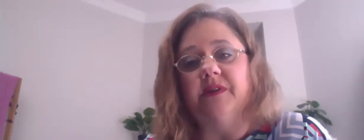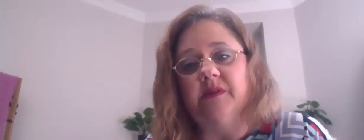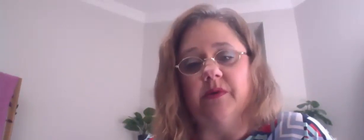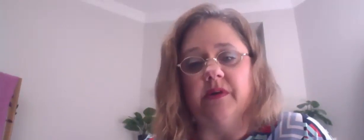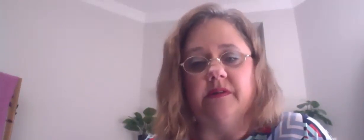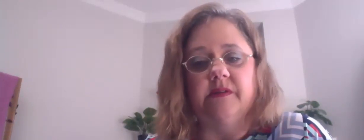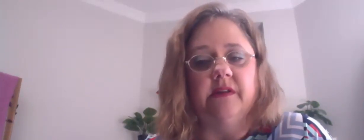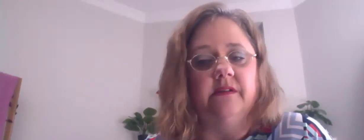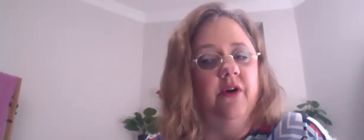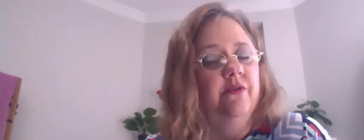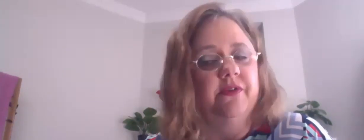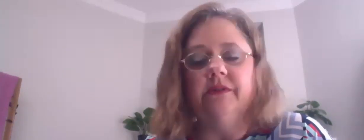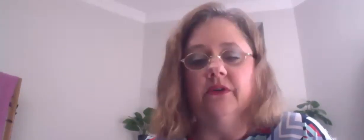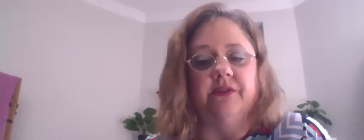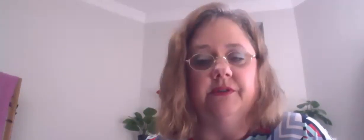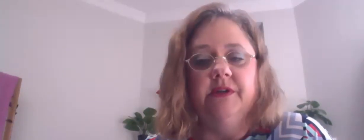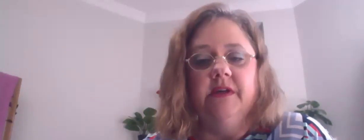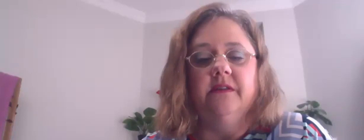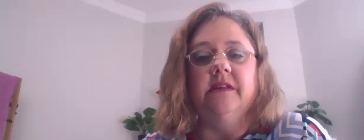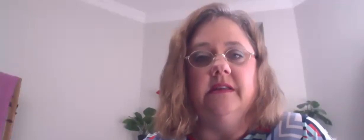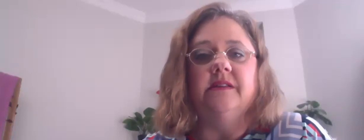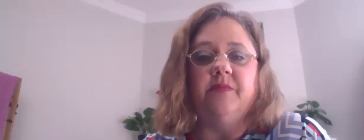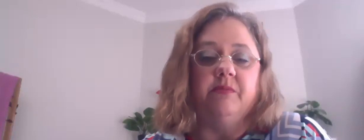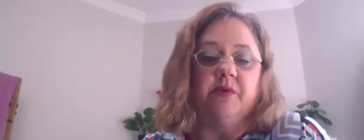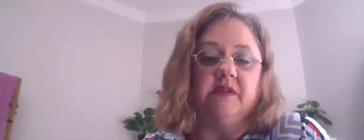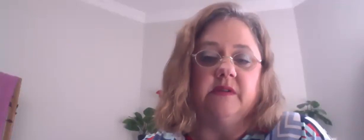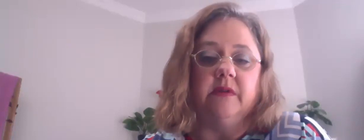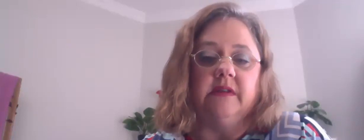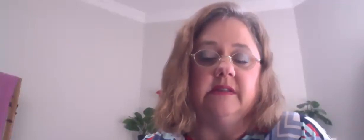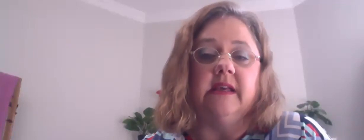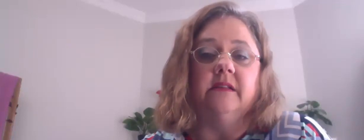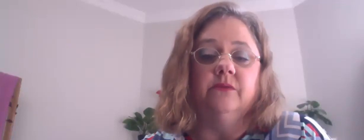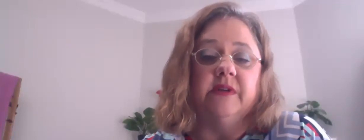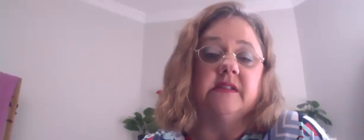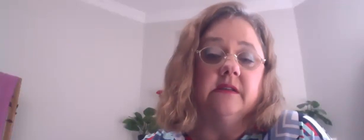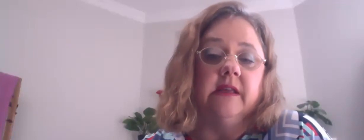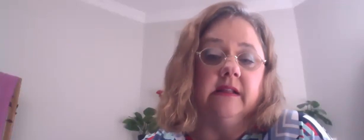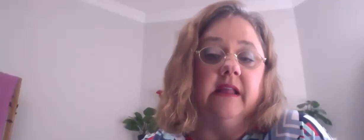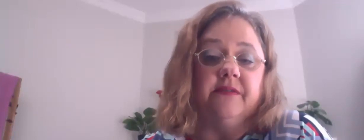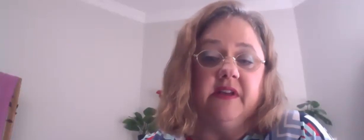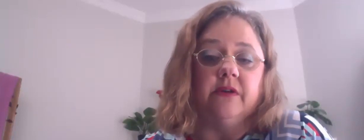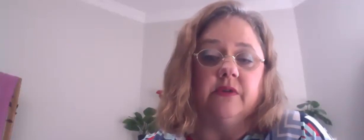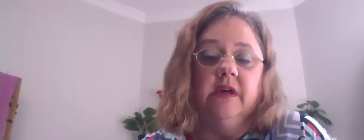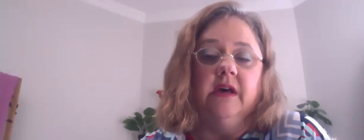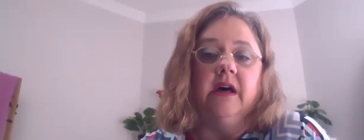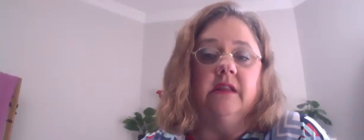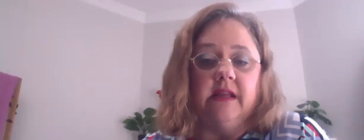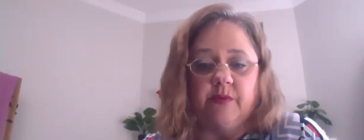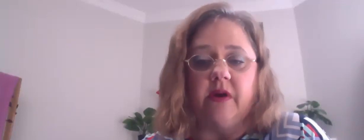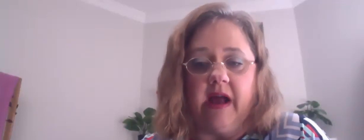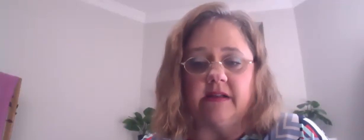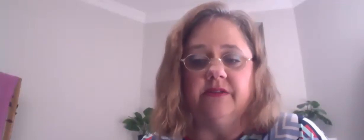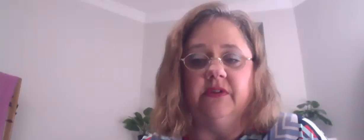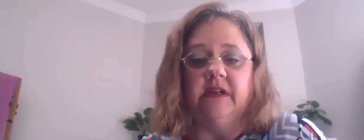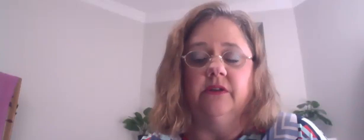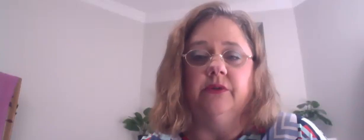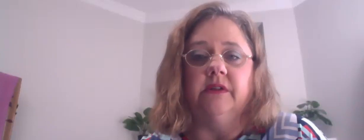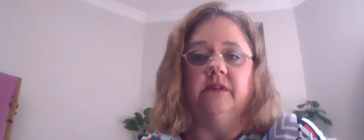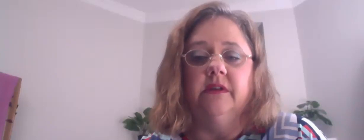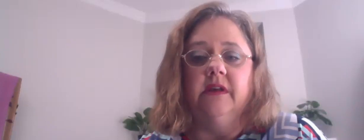bitter experience that over and over, the needs of people with disabilities risk getting left out unless we are